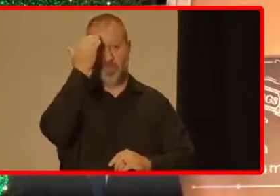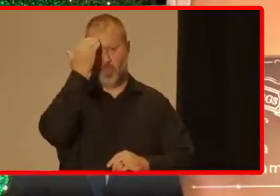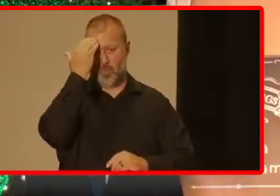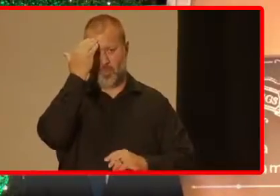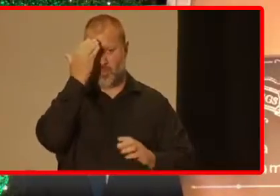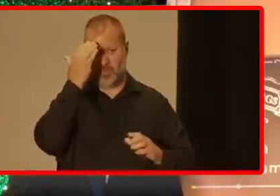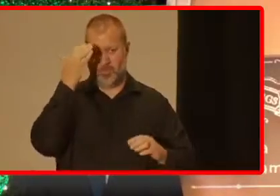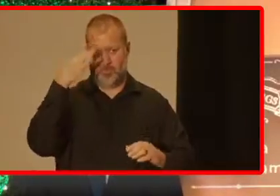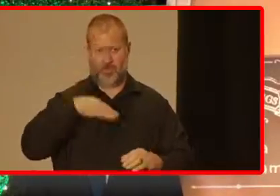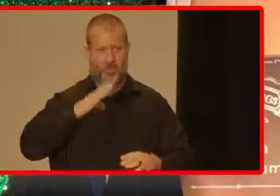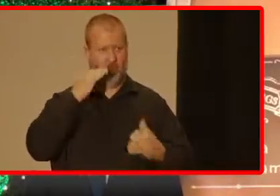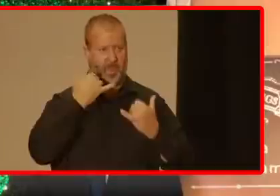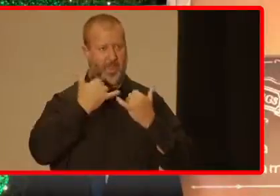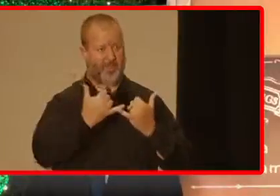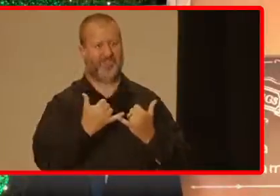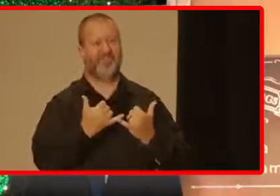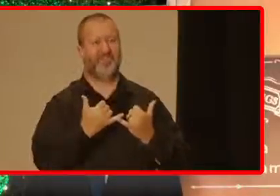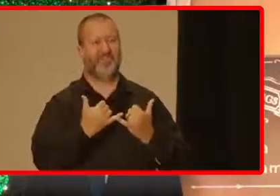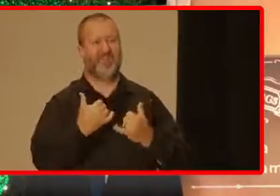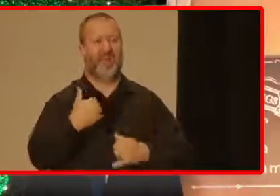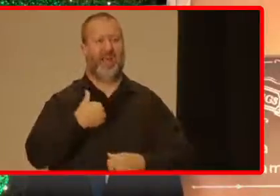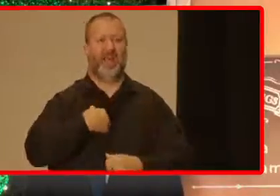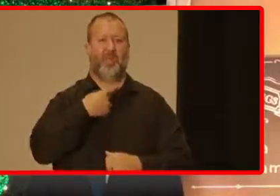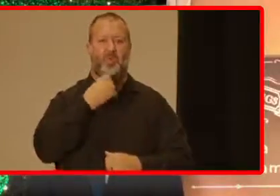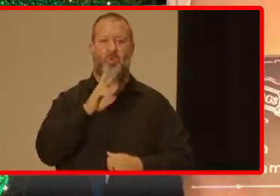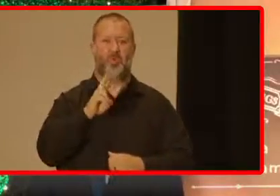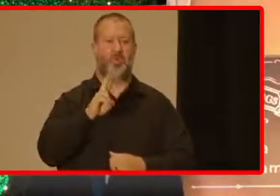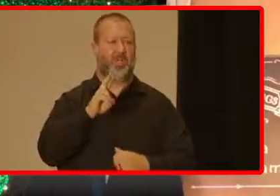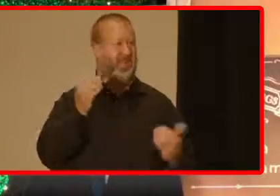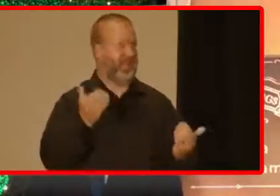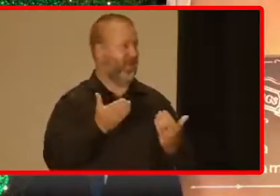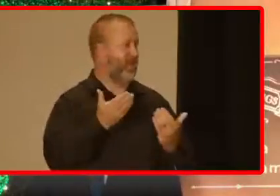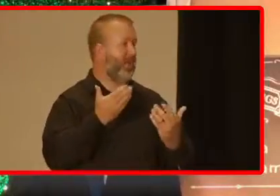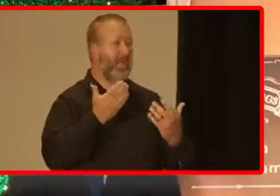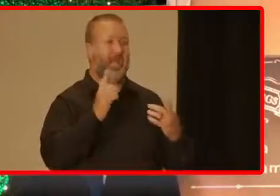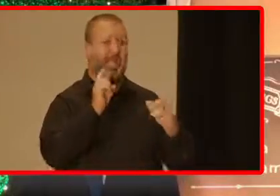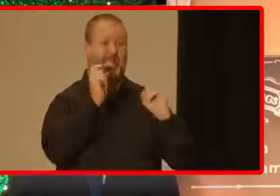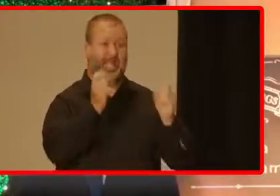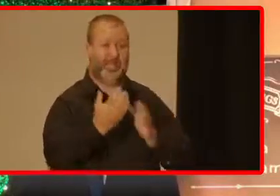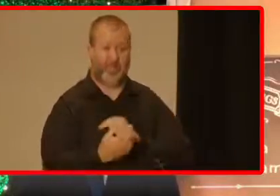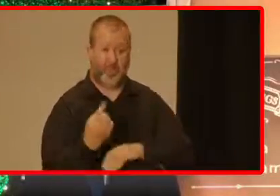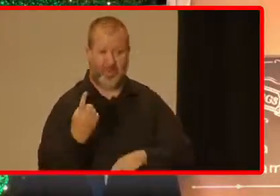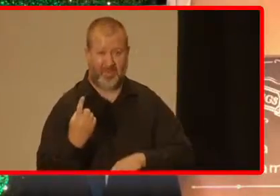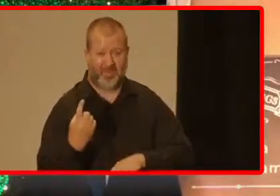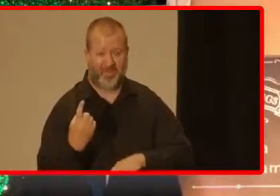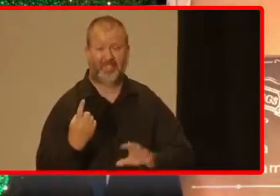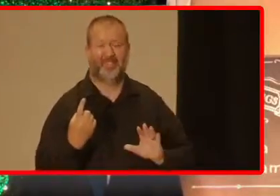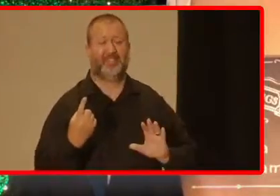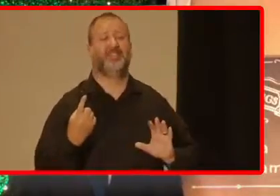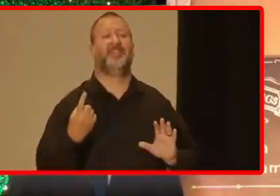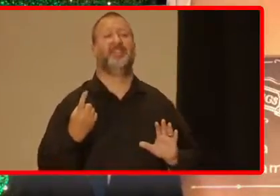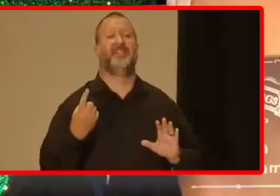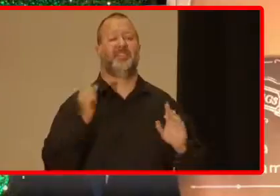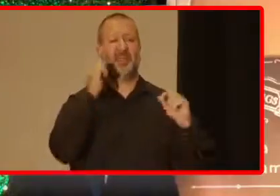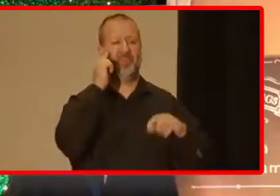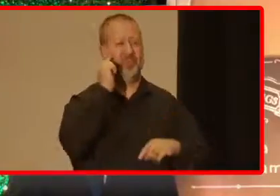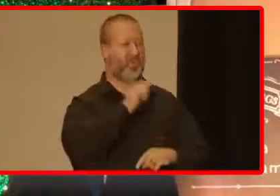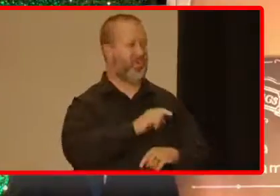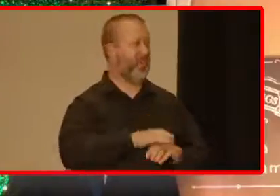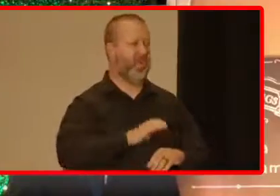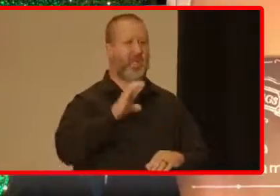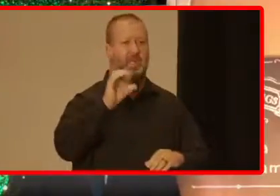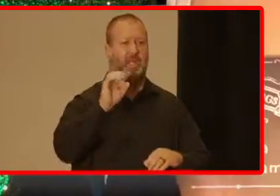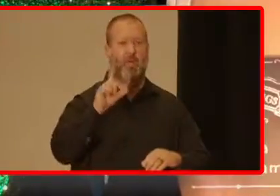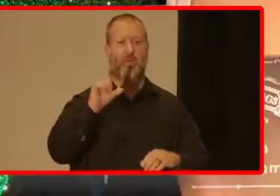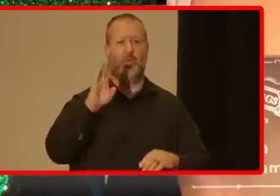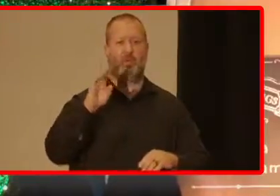getting this honor, because I told her she's up here to give away something. So, Kara Blonder, if you